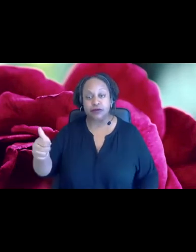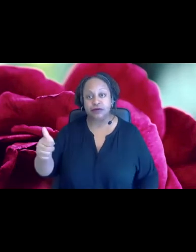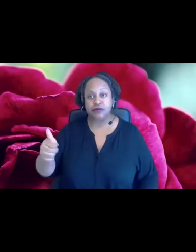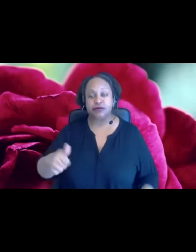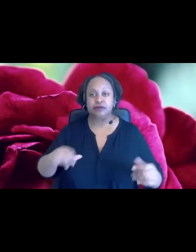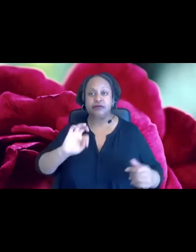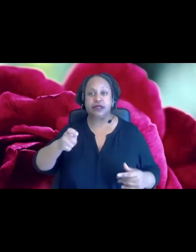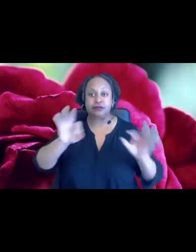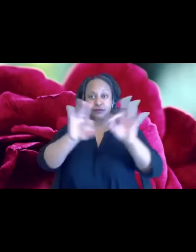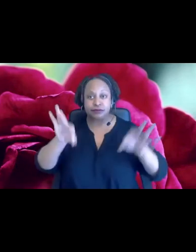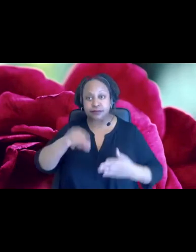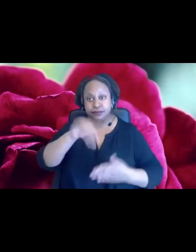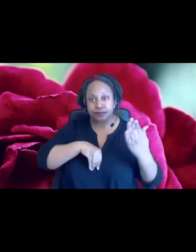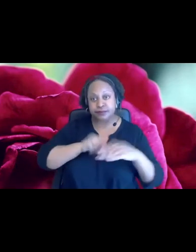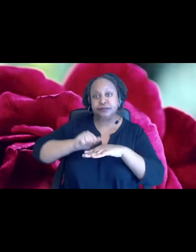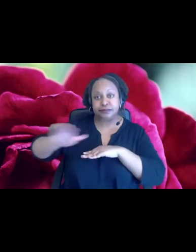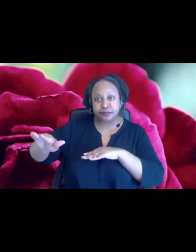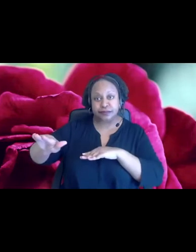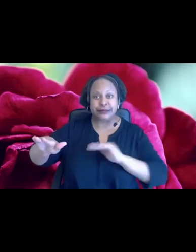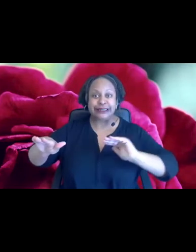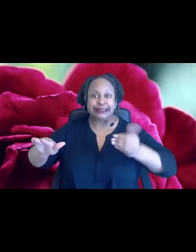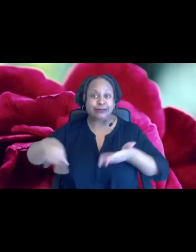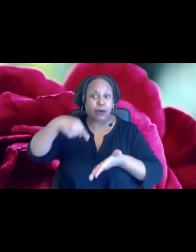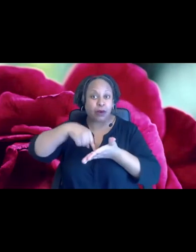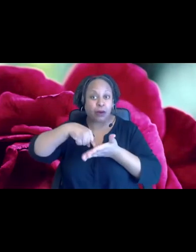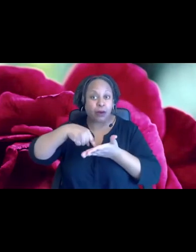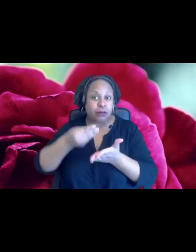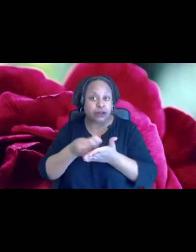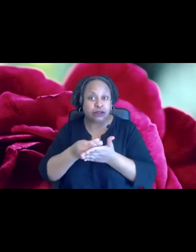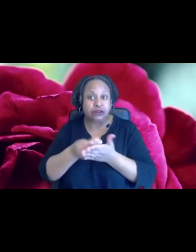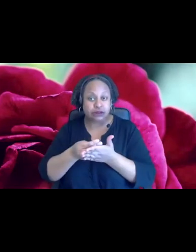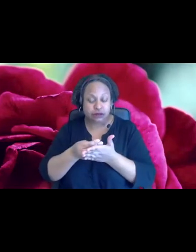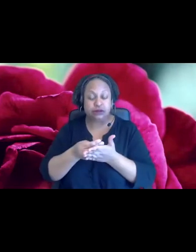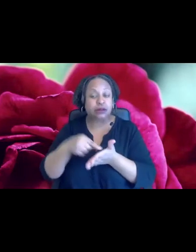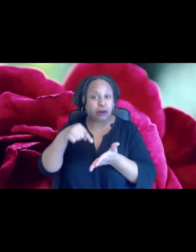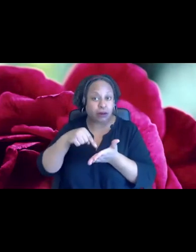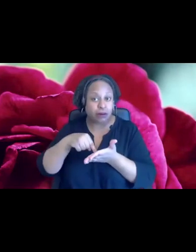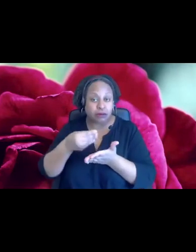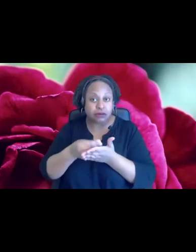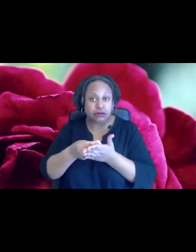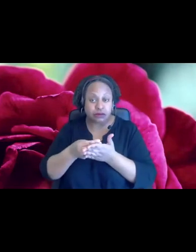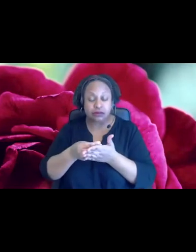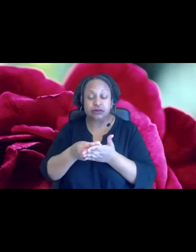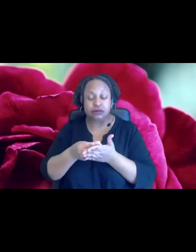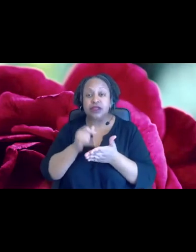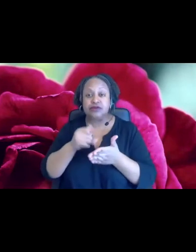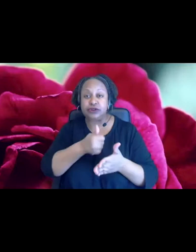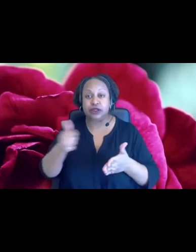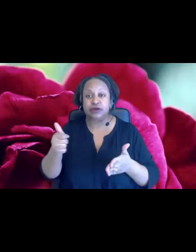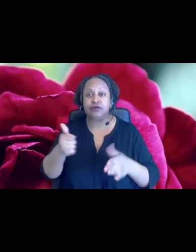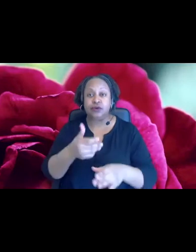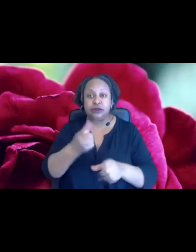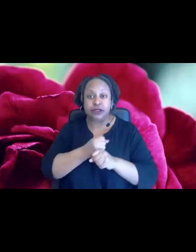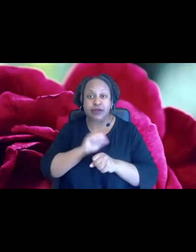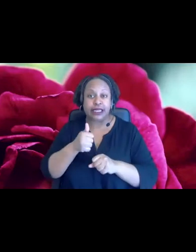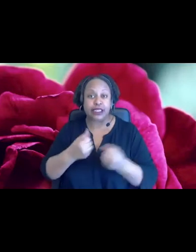an amount due to be paid on filing. If you received any of the support payments